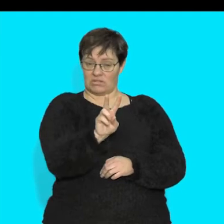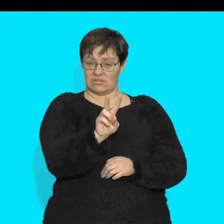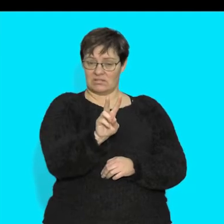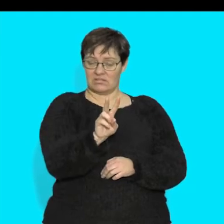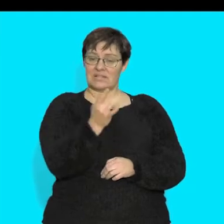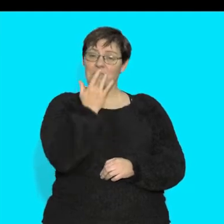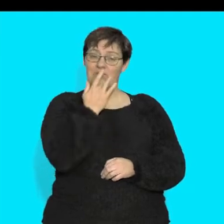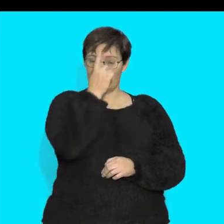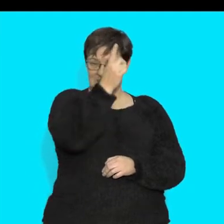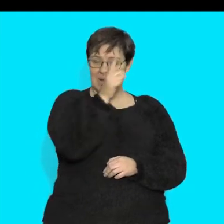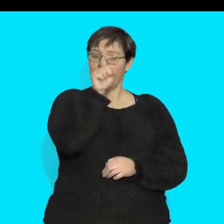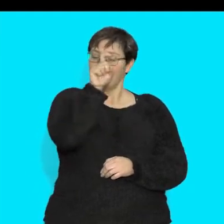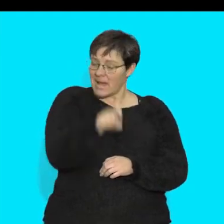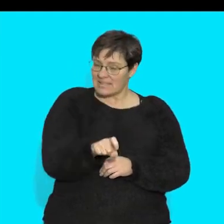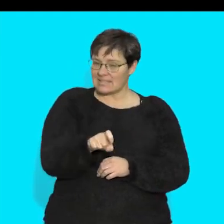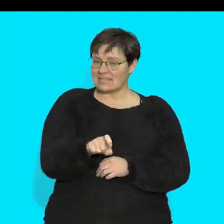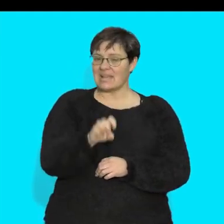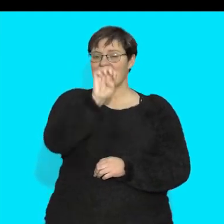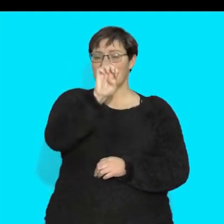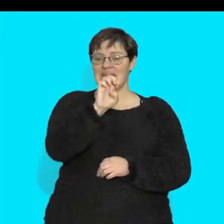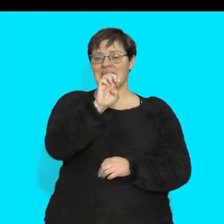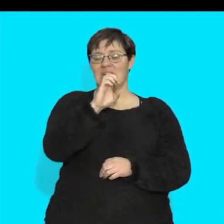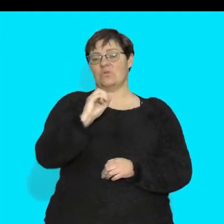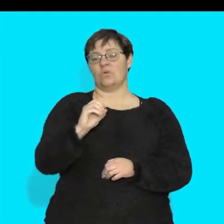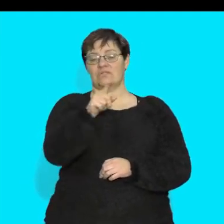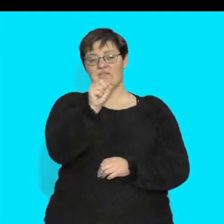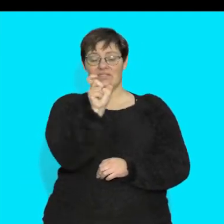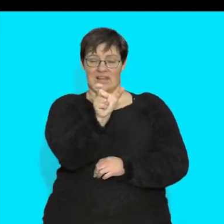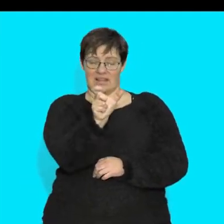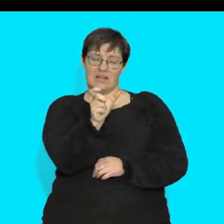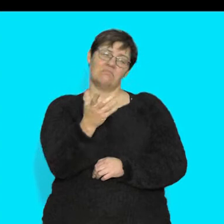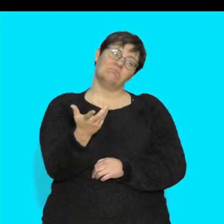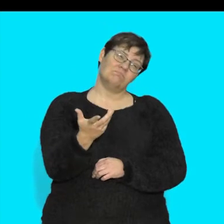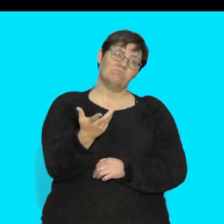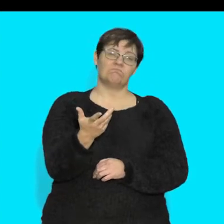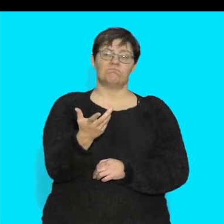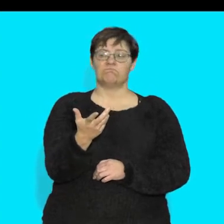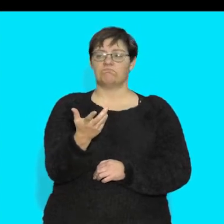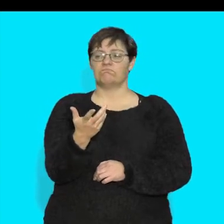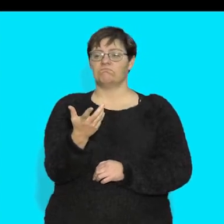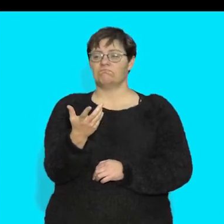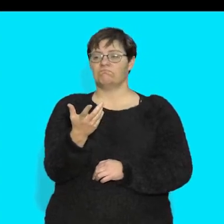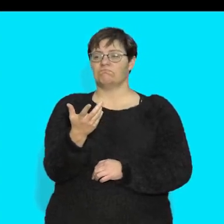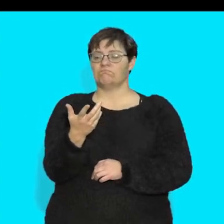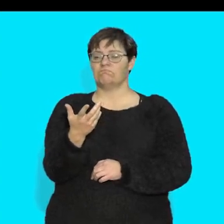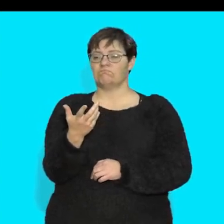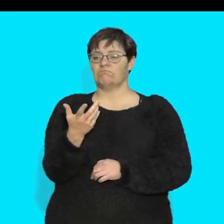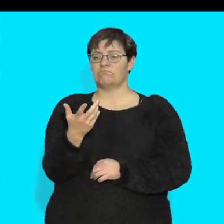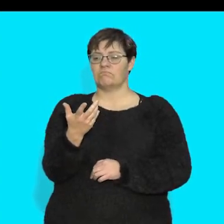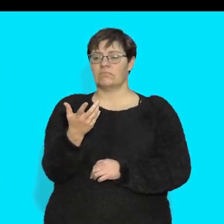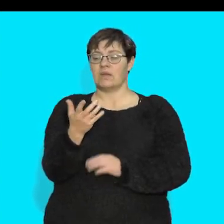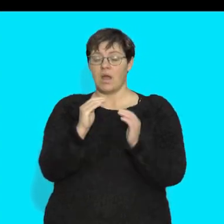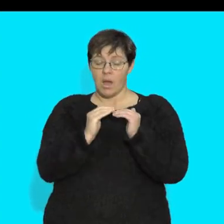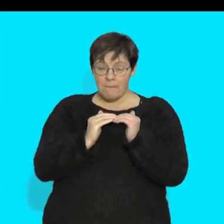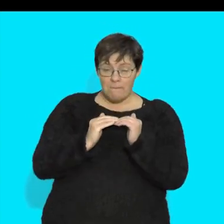a voltage of the cell would have to be, the E0 of the cell would have to be